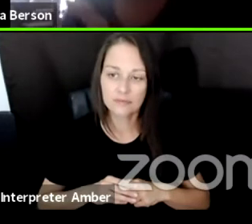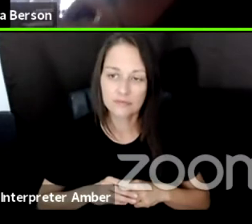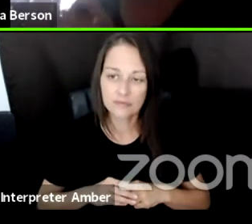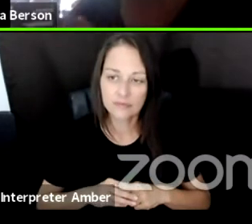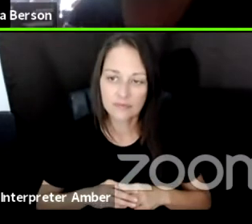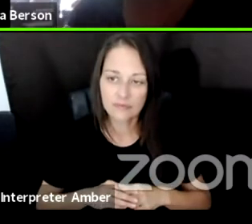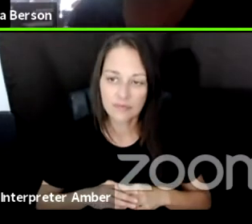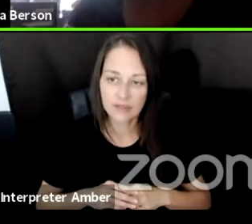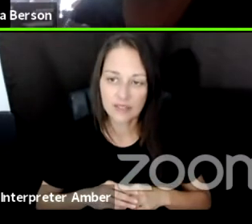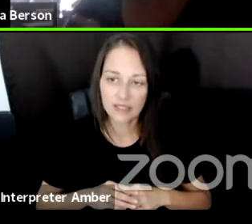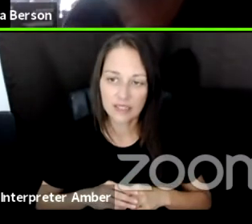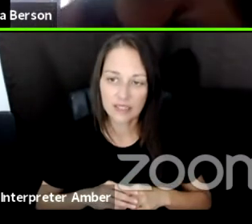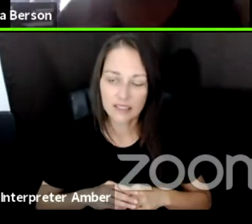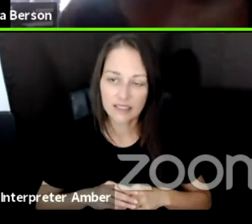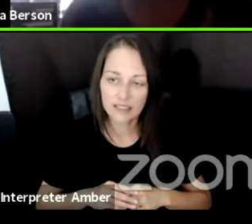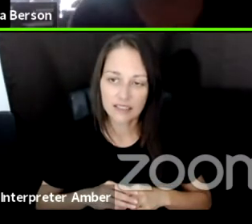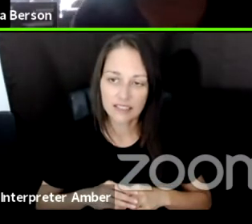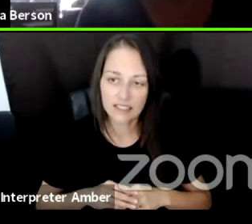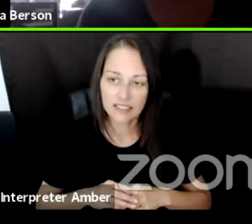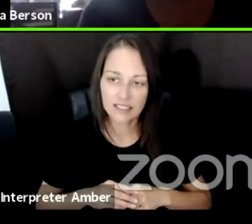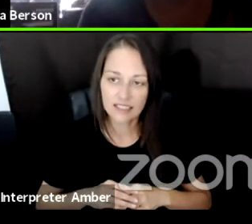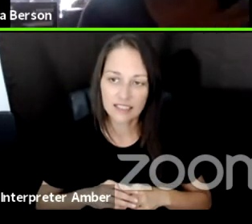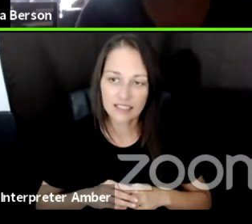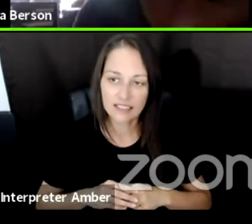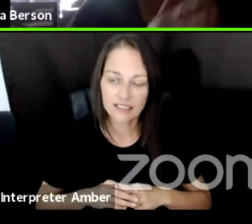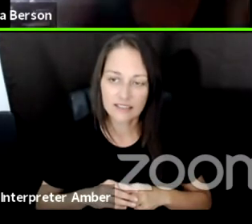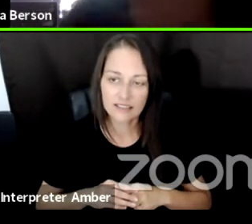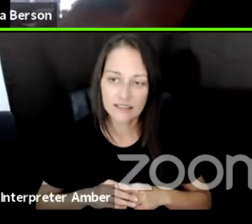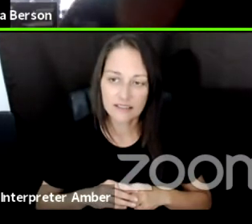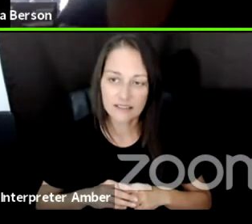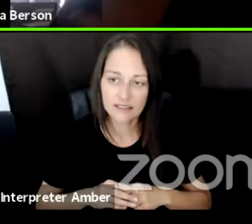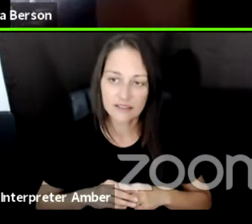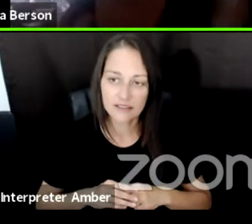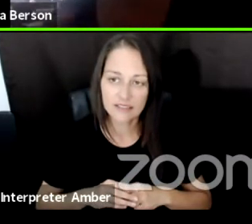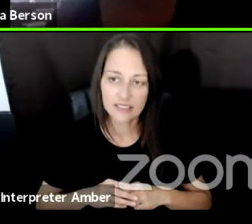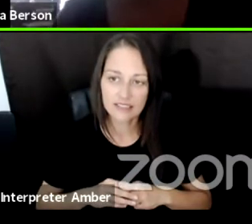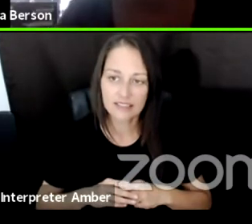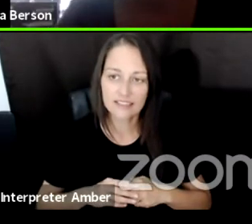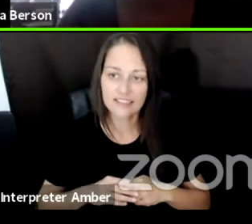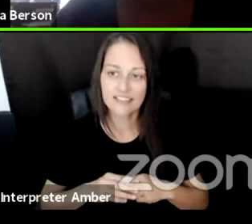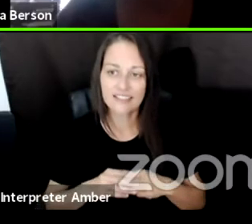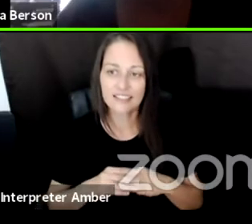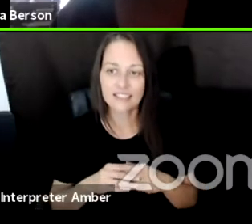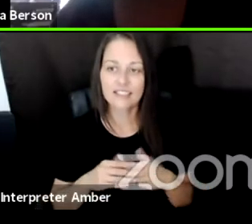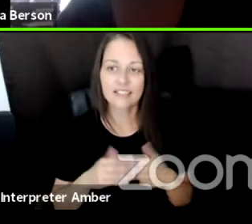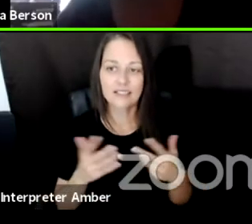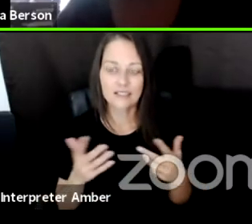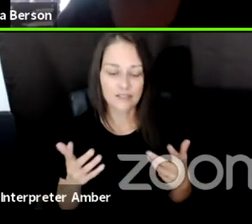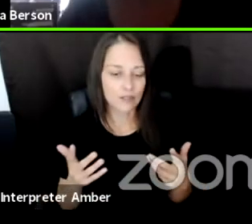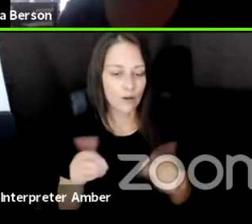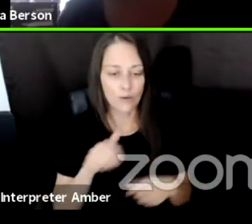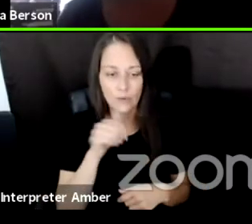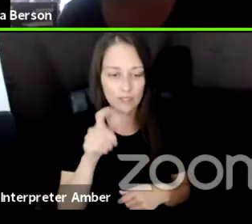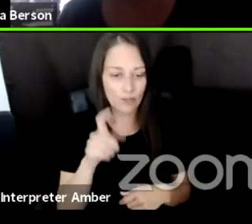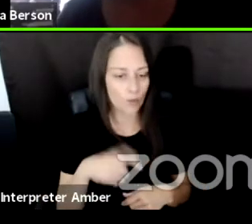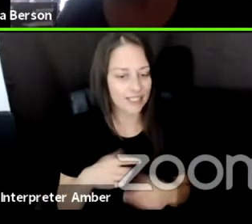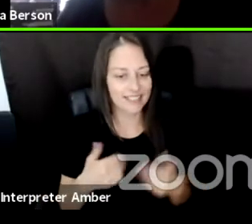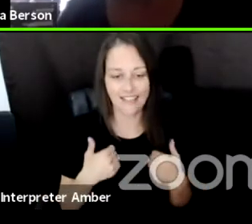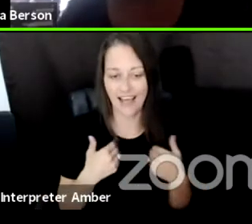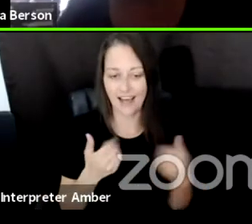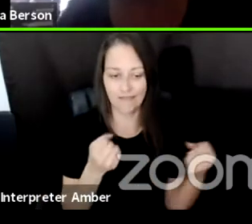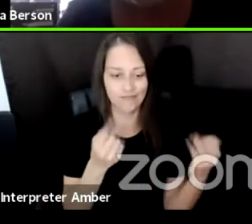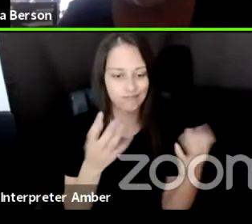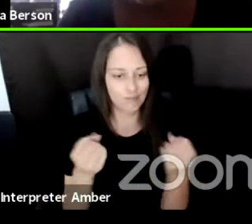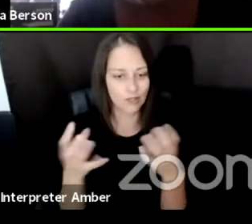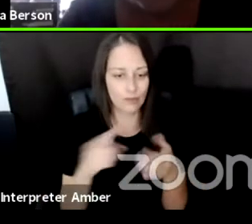has to be over here, because what you're talking about, you know, three different stories about the same piece, forget it, that's not going to happen anymore.